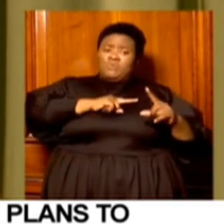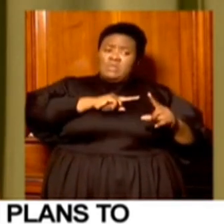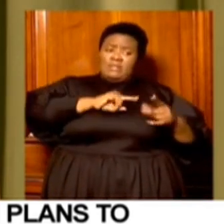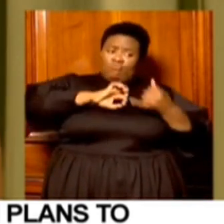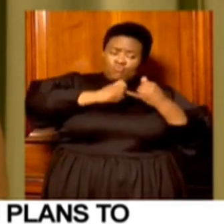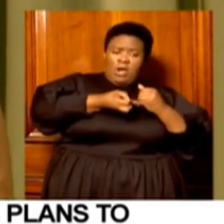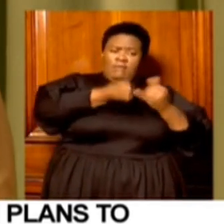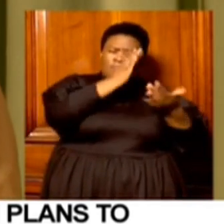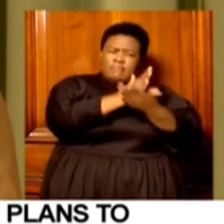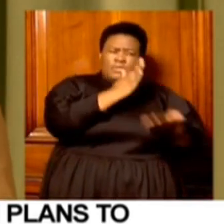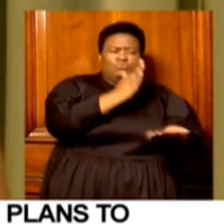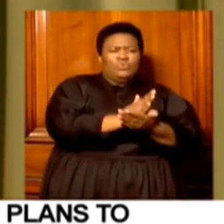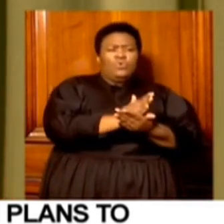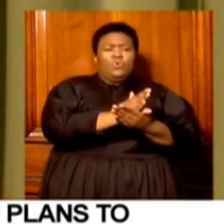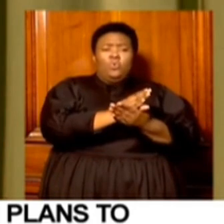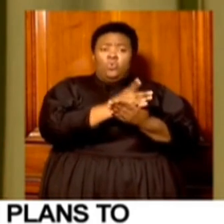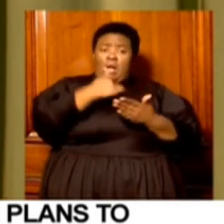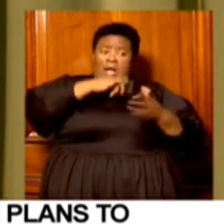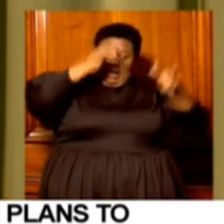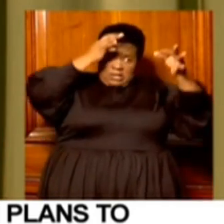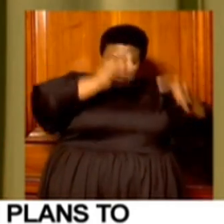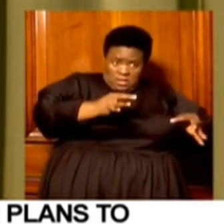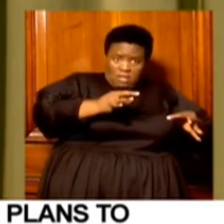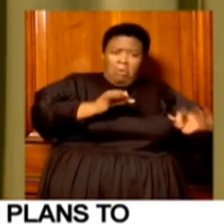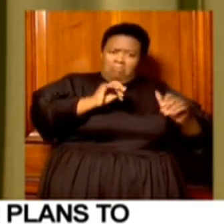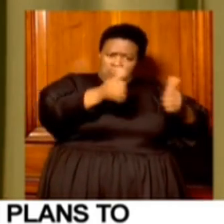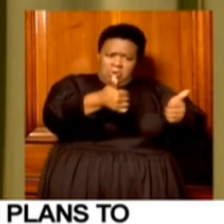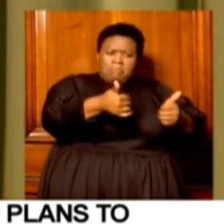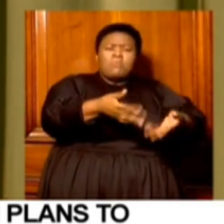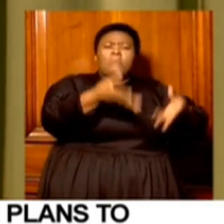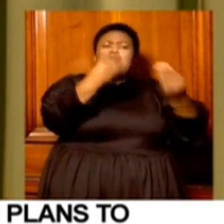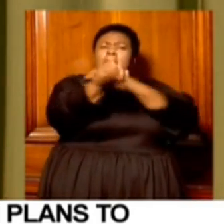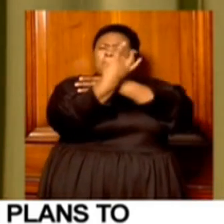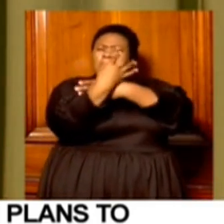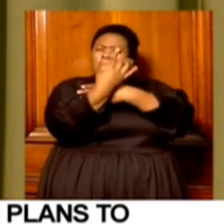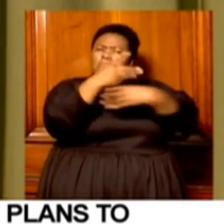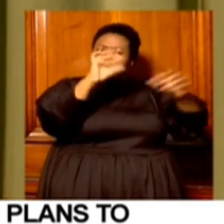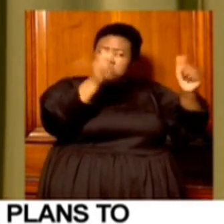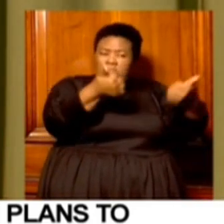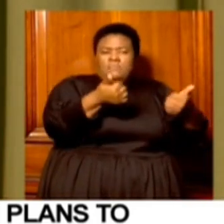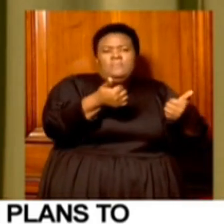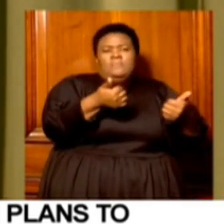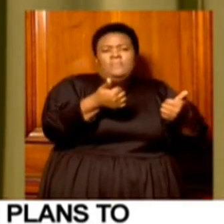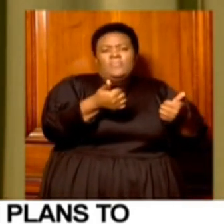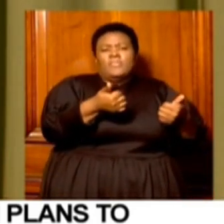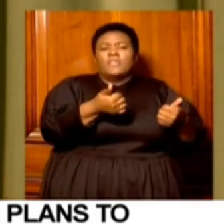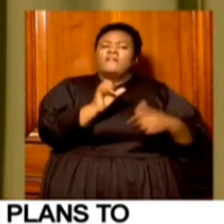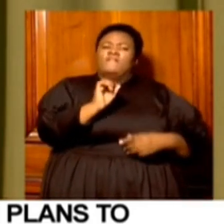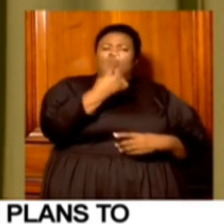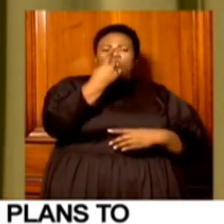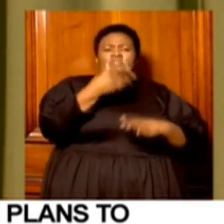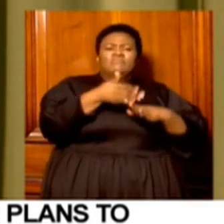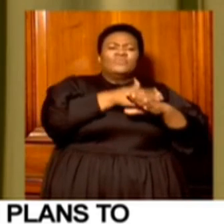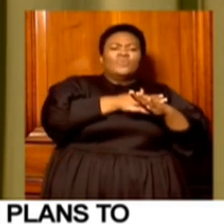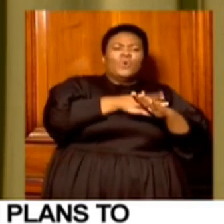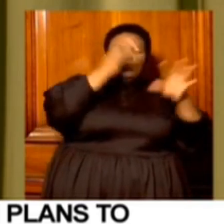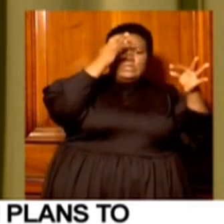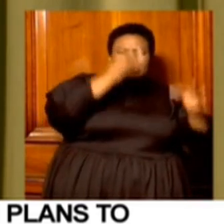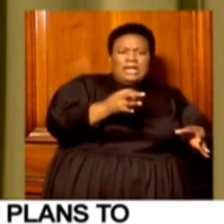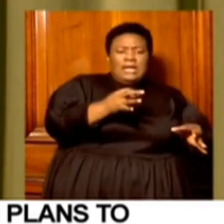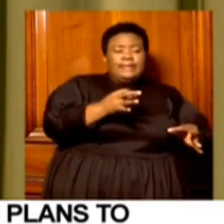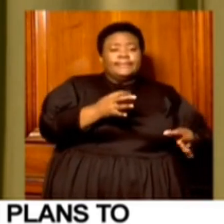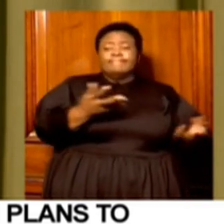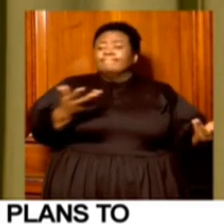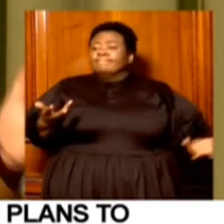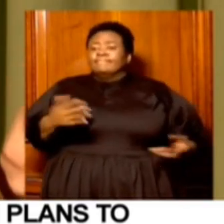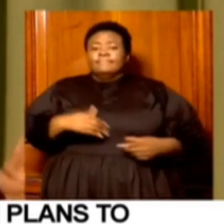our decisions are well informed and we gather our strength. It's not like this COVID visited